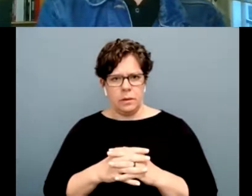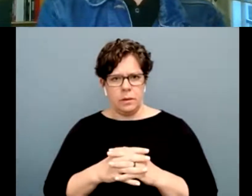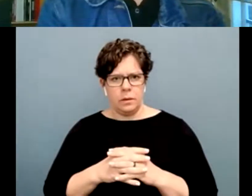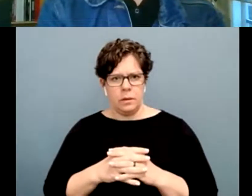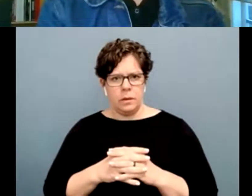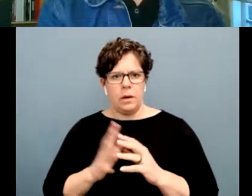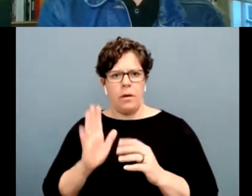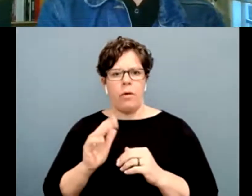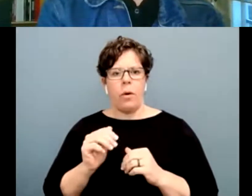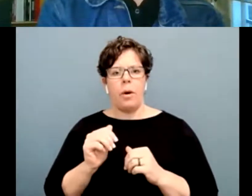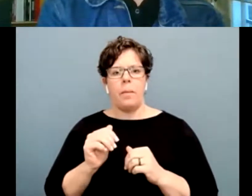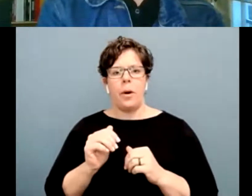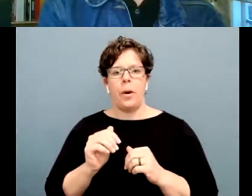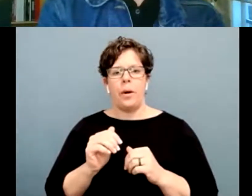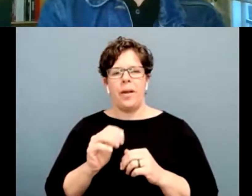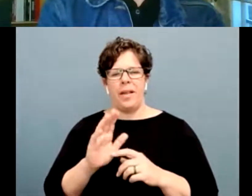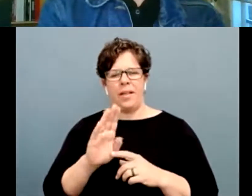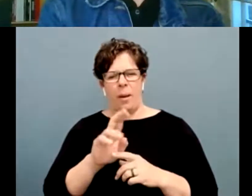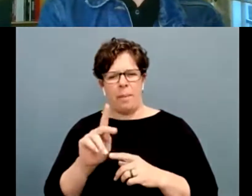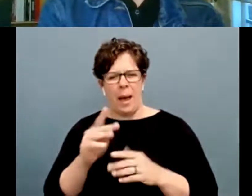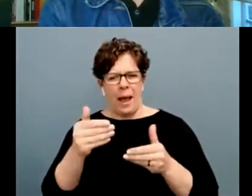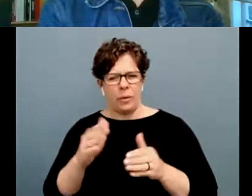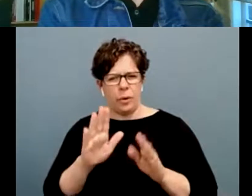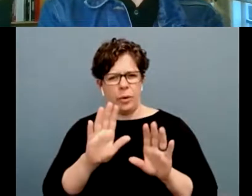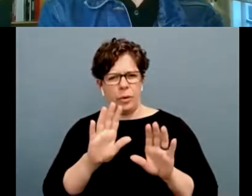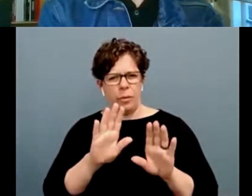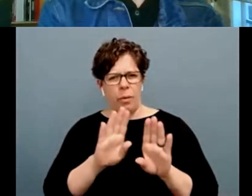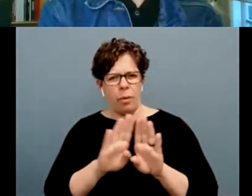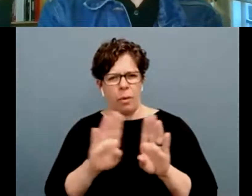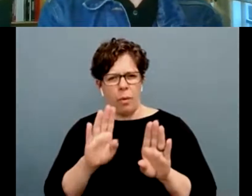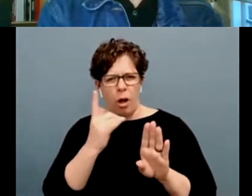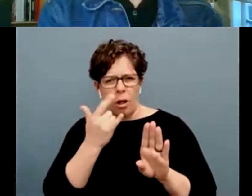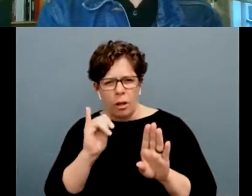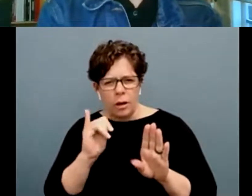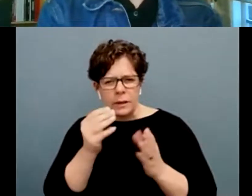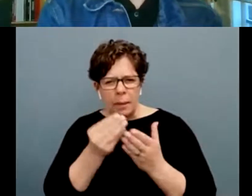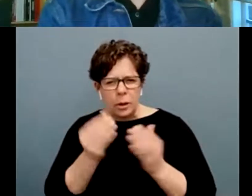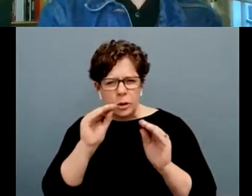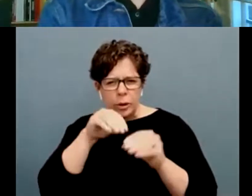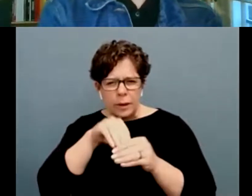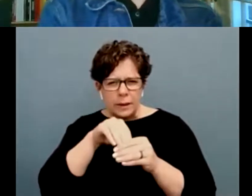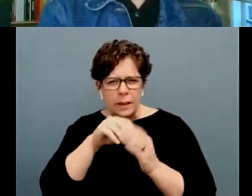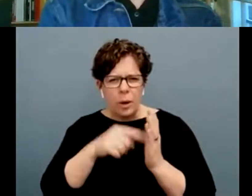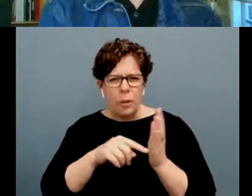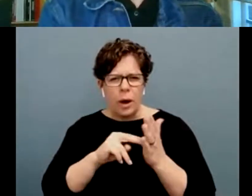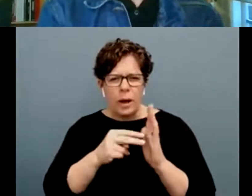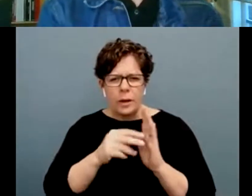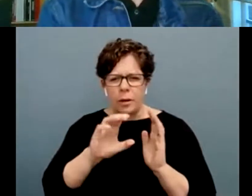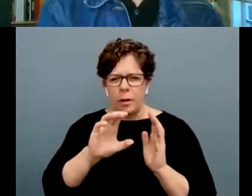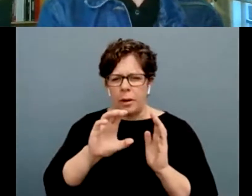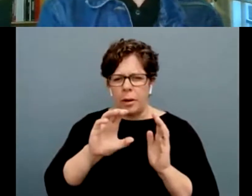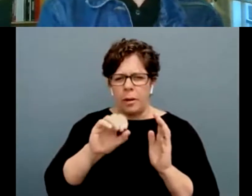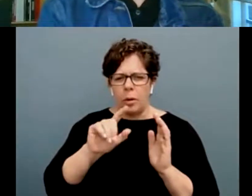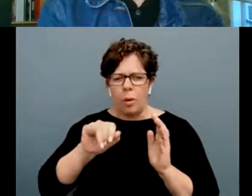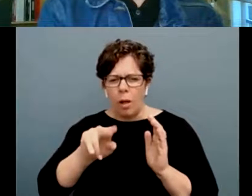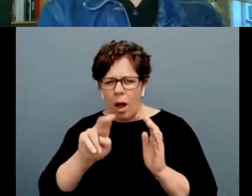back bedroom, what the wall looks like in terms of materials, what we mean by